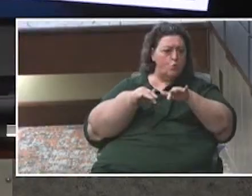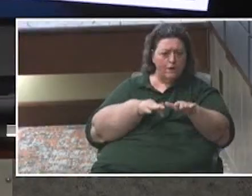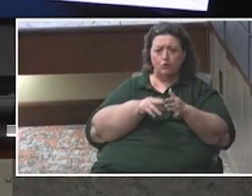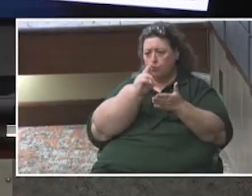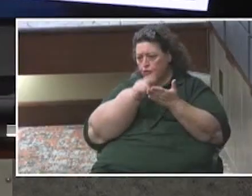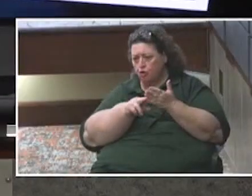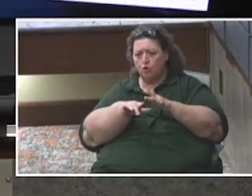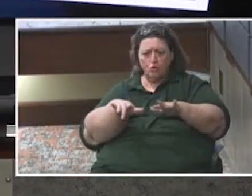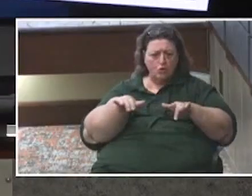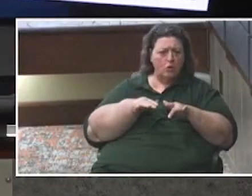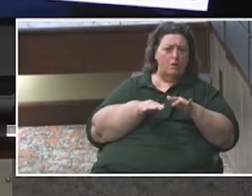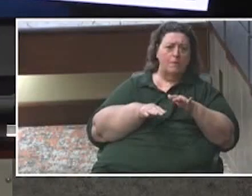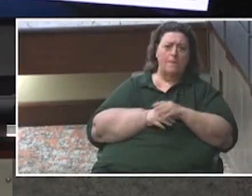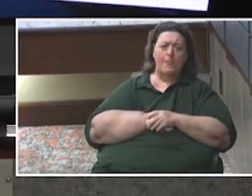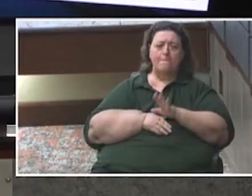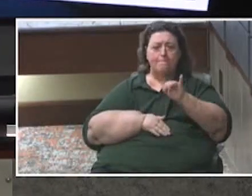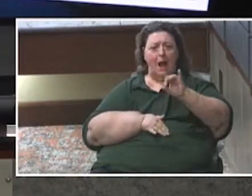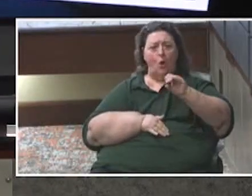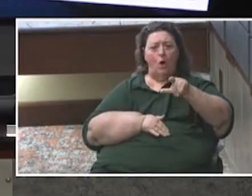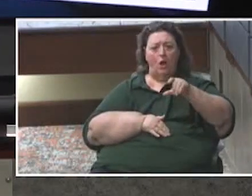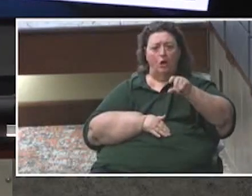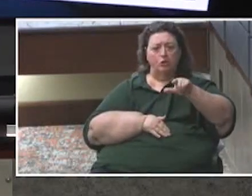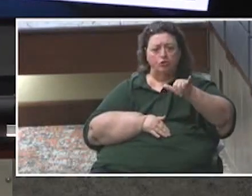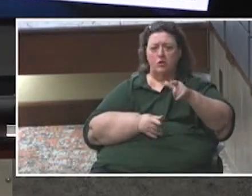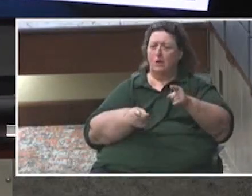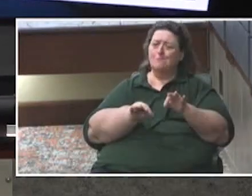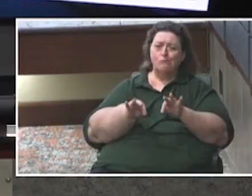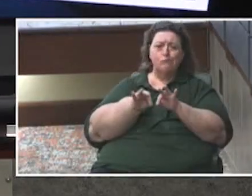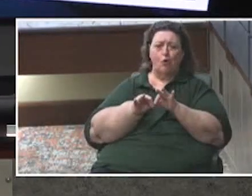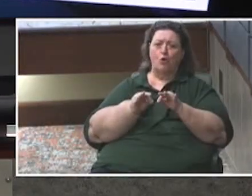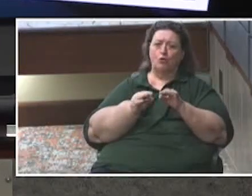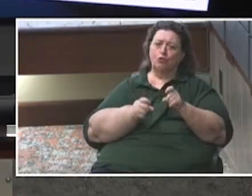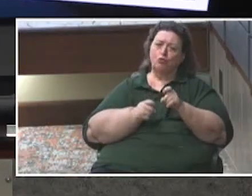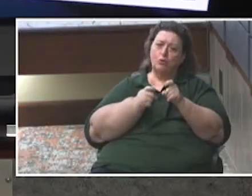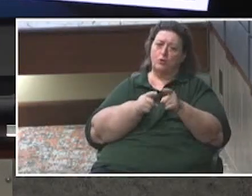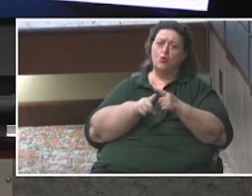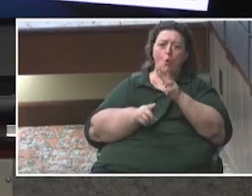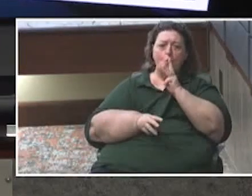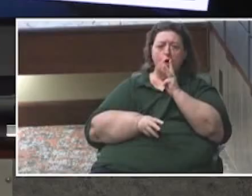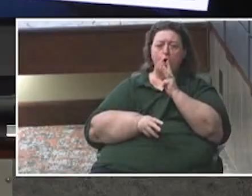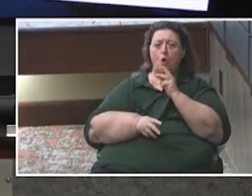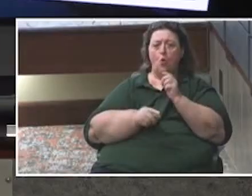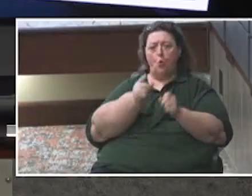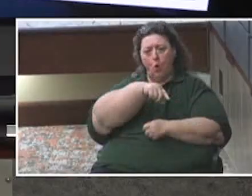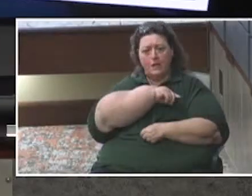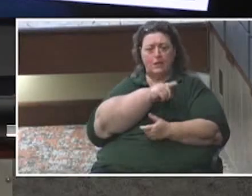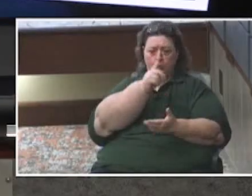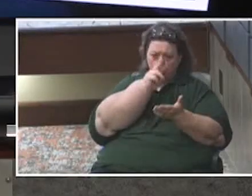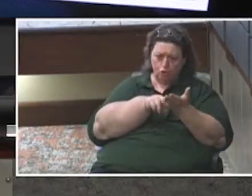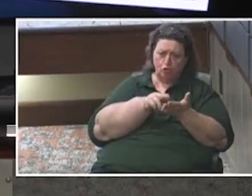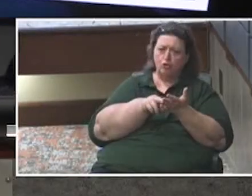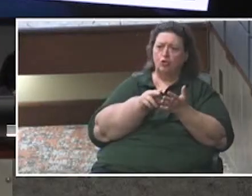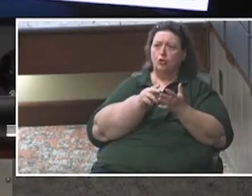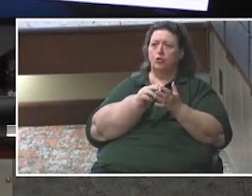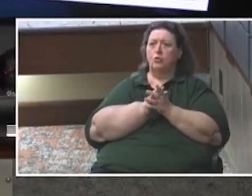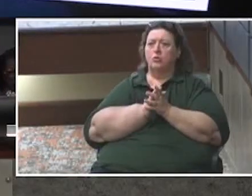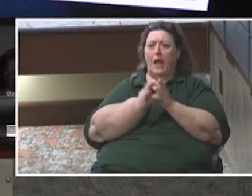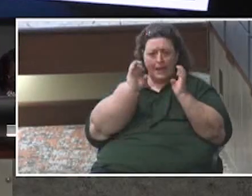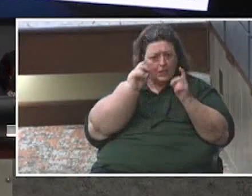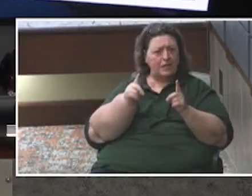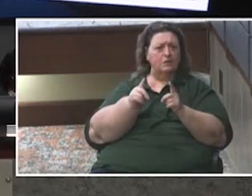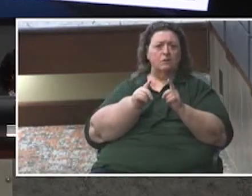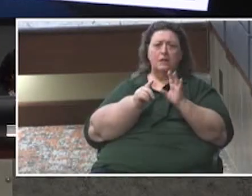and Chair of the Baylor Department of Biology, he's also been a key contributor to water quality research and education, and we're grateful for his work